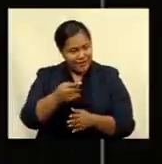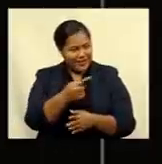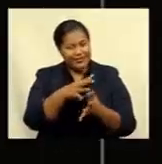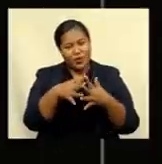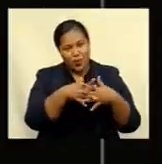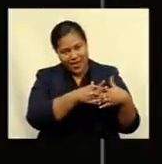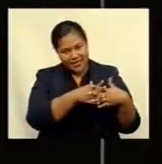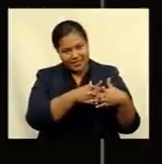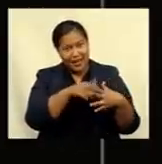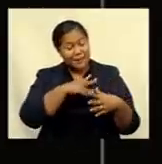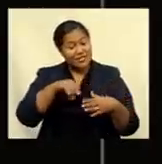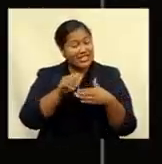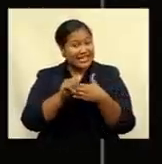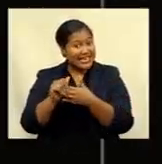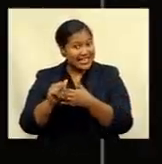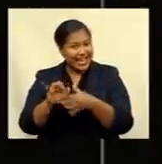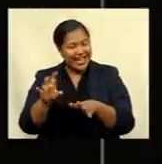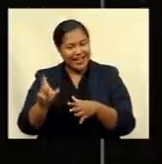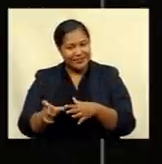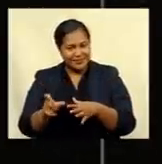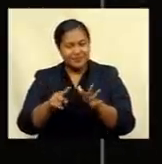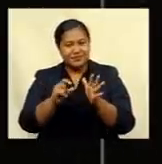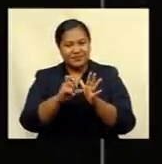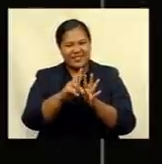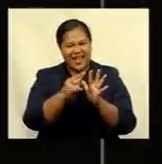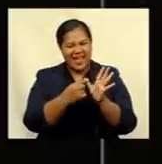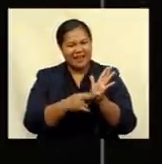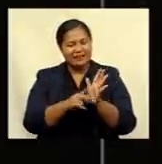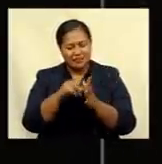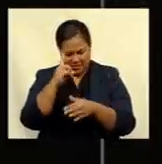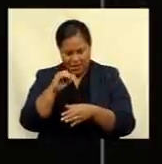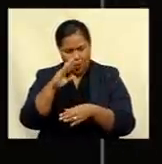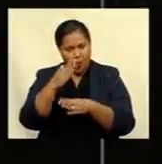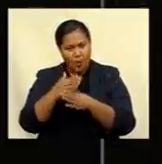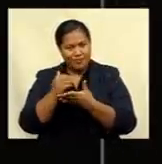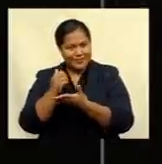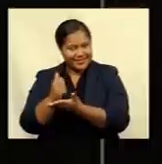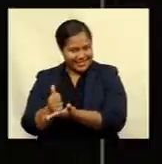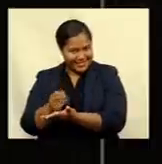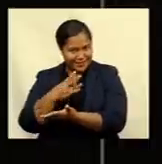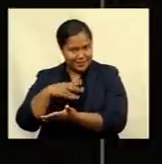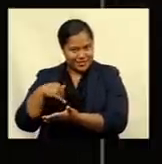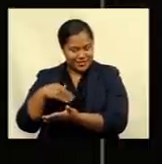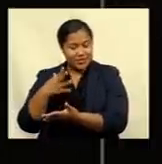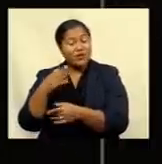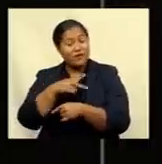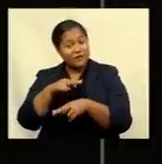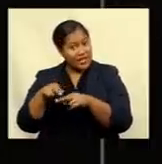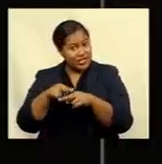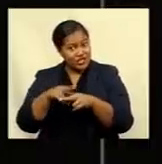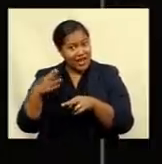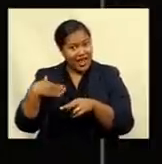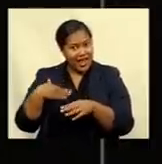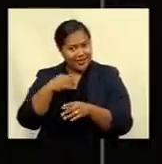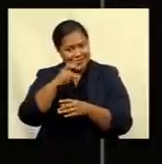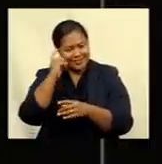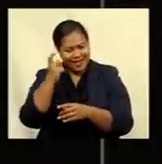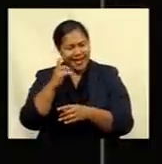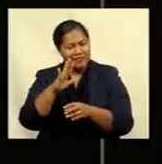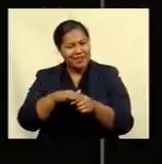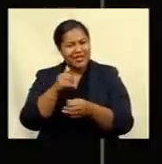team leader Dan Holmes says they also aim to assist the ministry manage Fiji's healthcare system and ensure effective